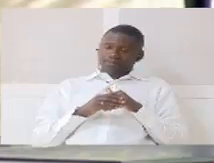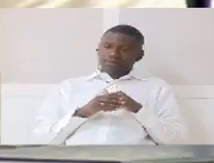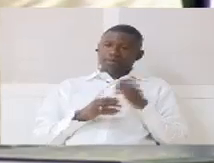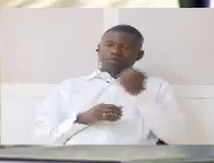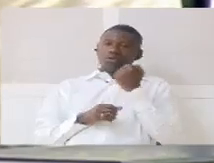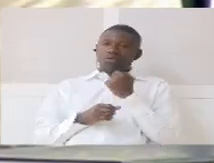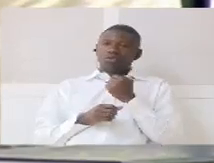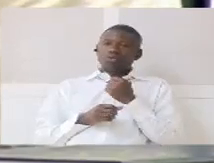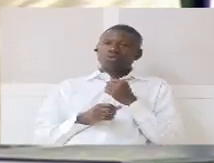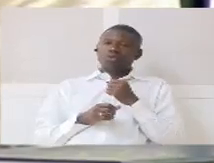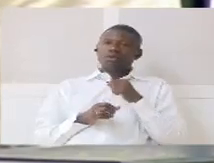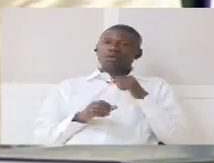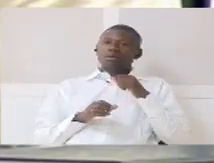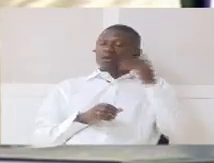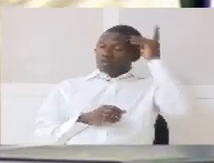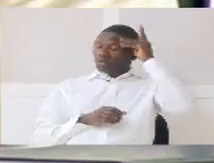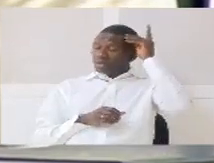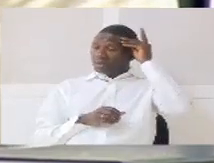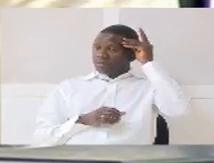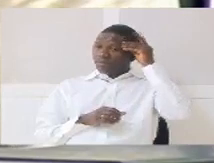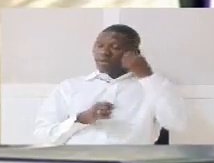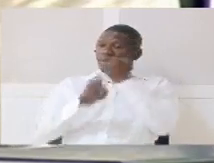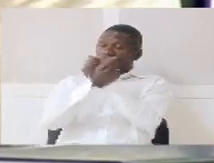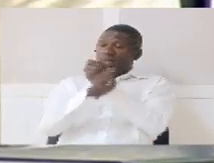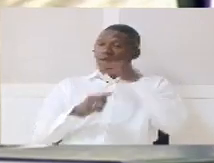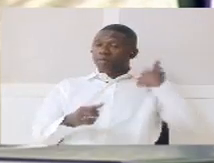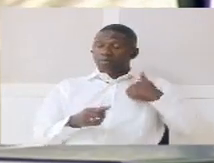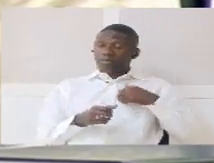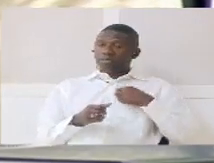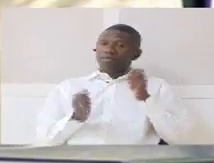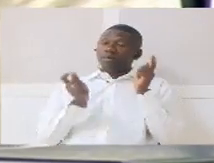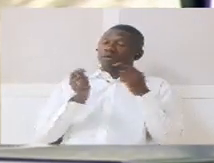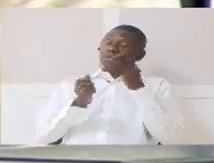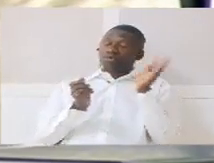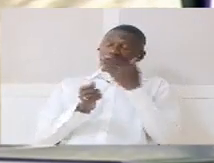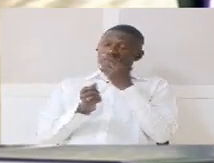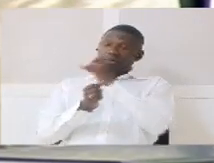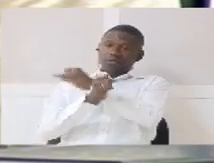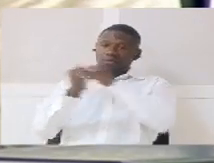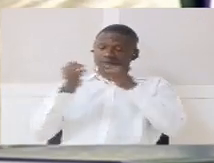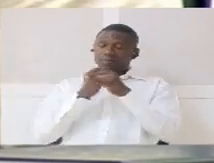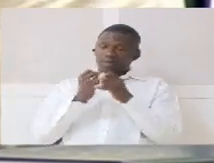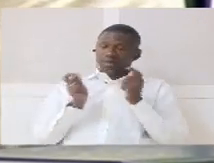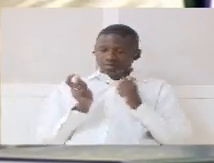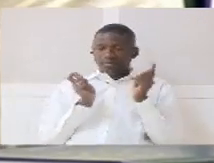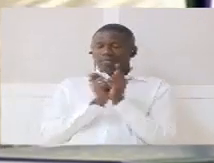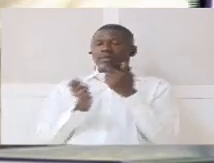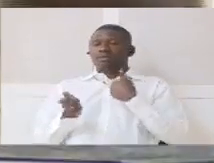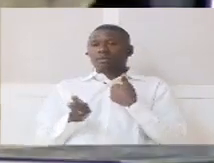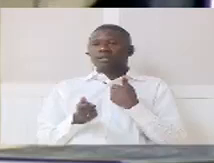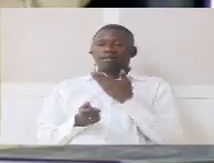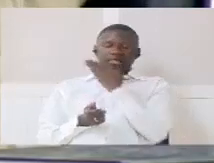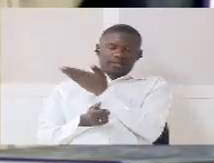Makati. Because the coming of the UDP people on the ground. They found him on the ground. Then he received. He received